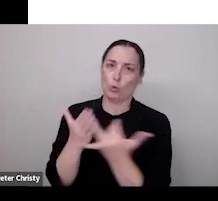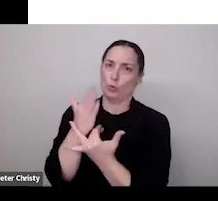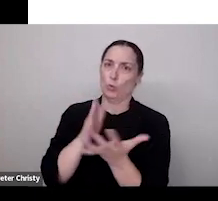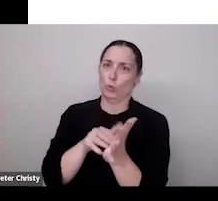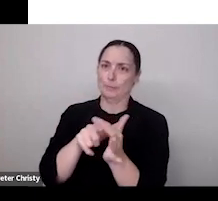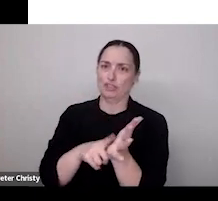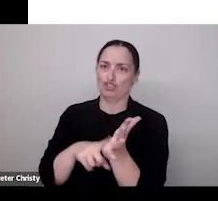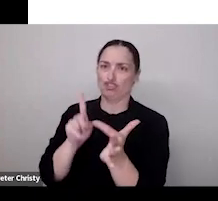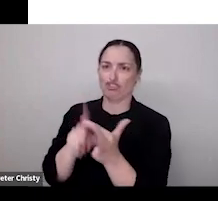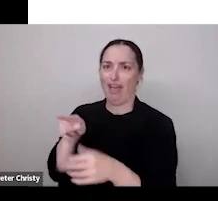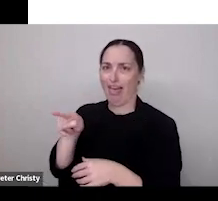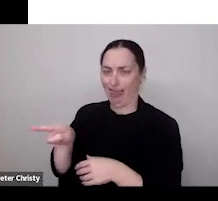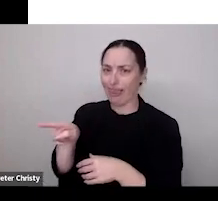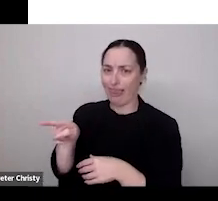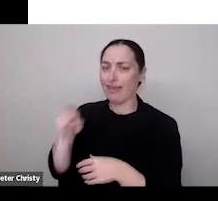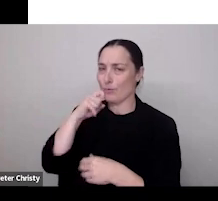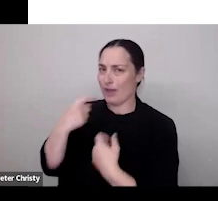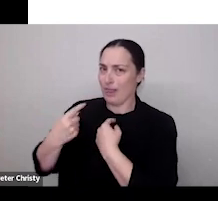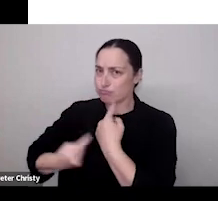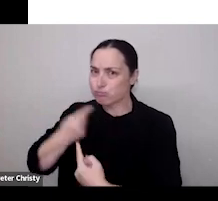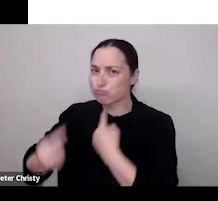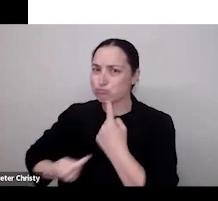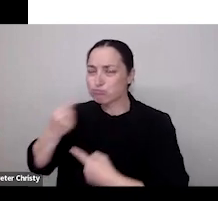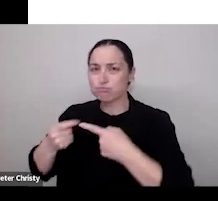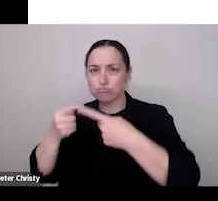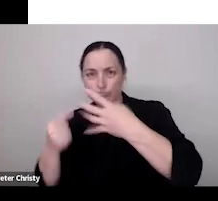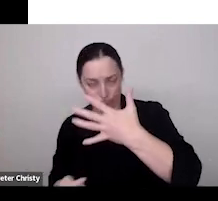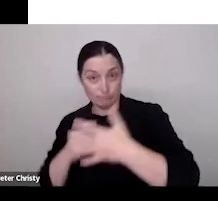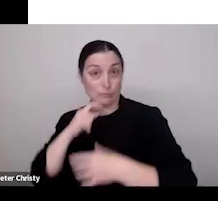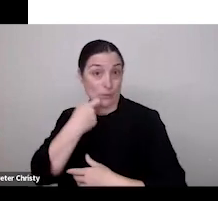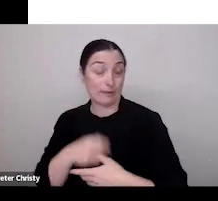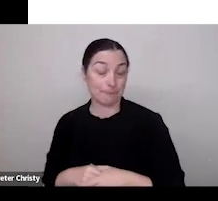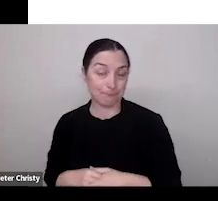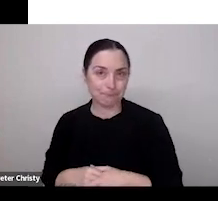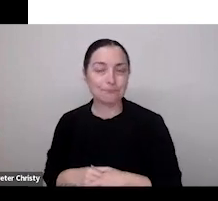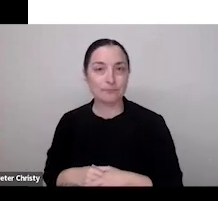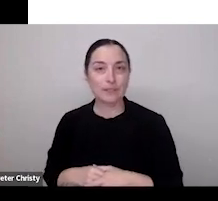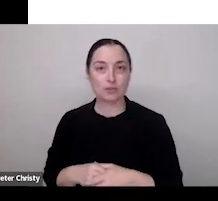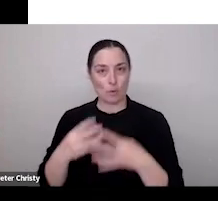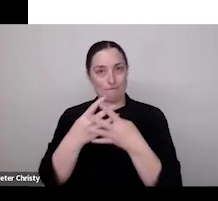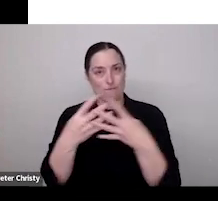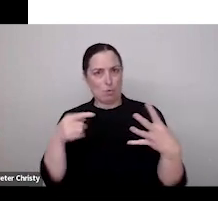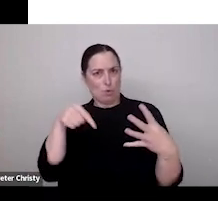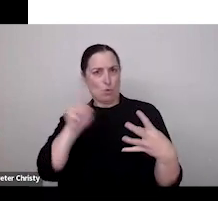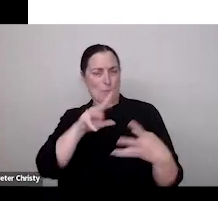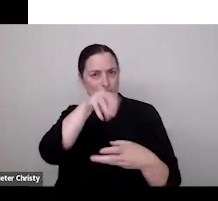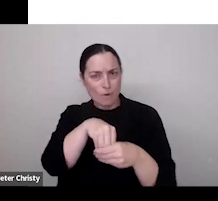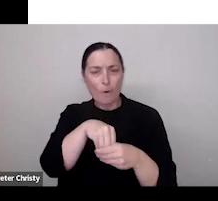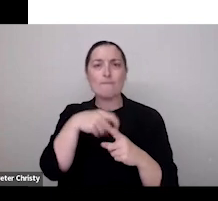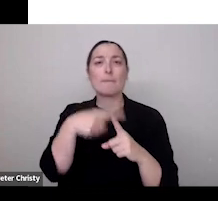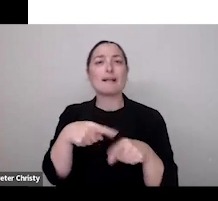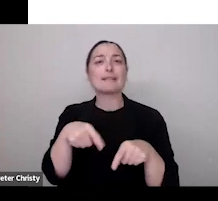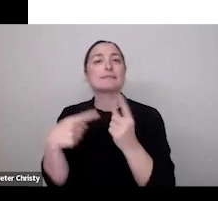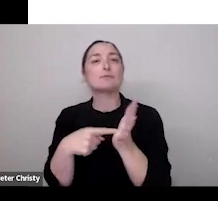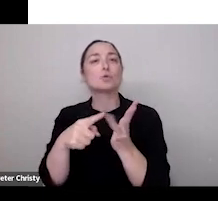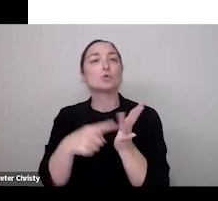wonderful process of taking us through both of those. We will demonstrate the framework itself and the purpose-built tools